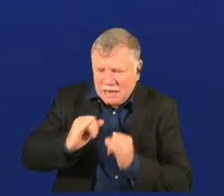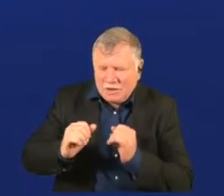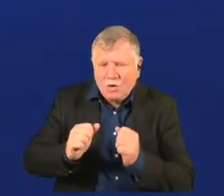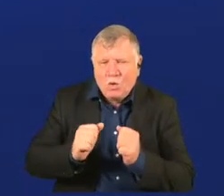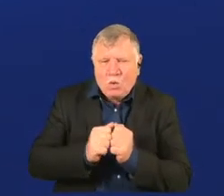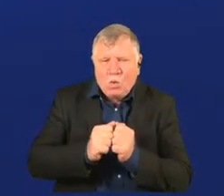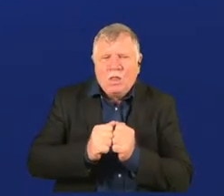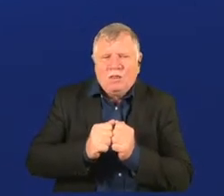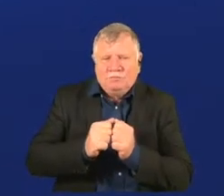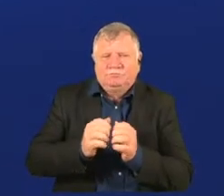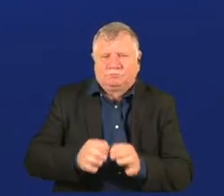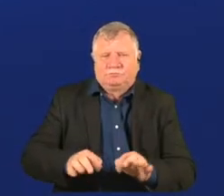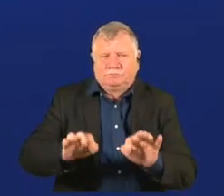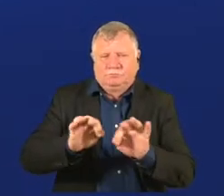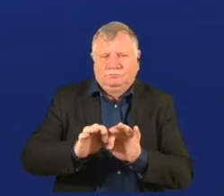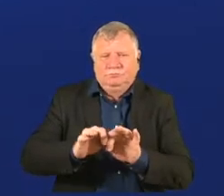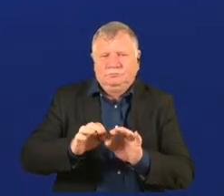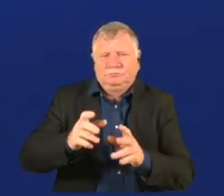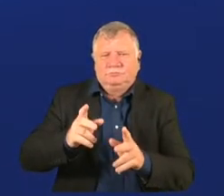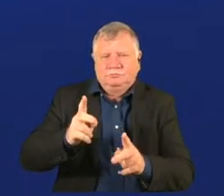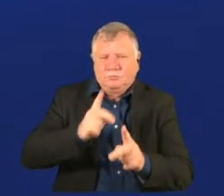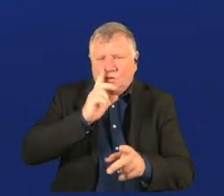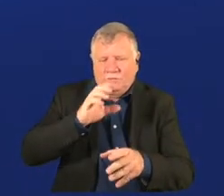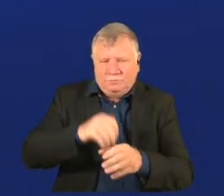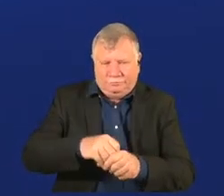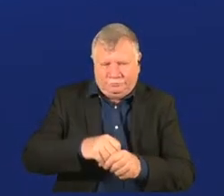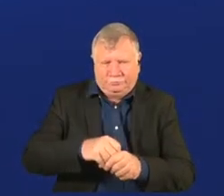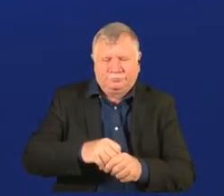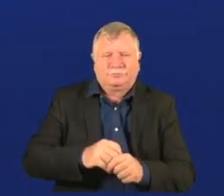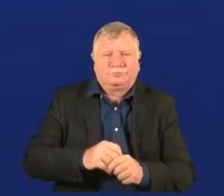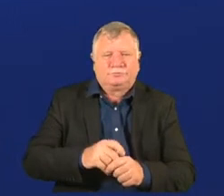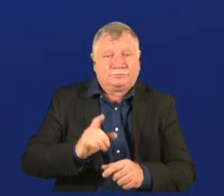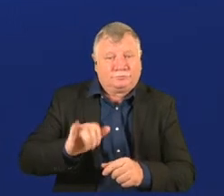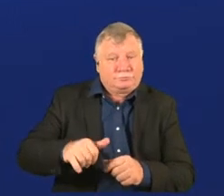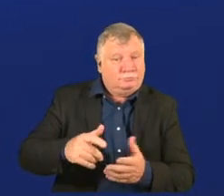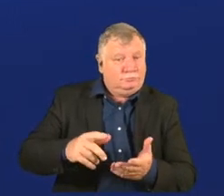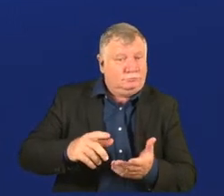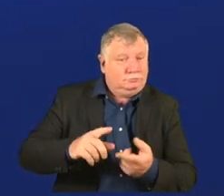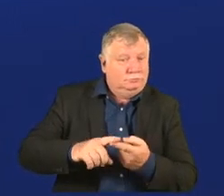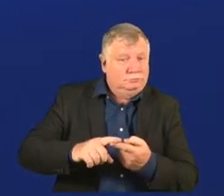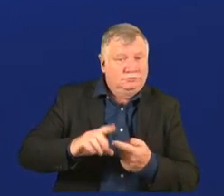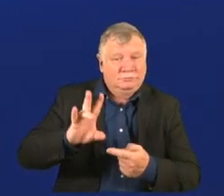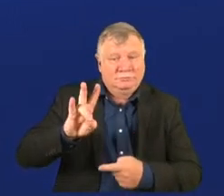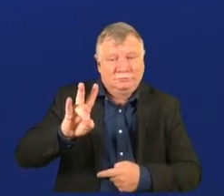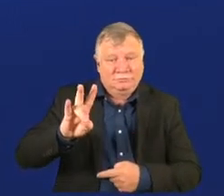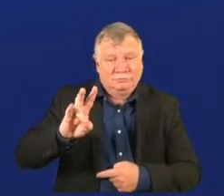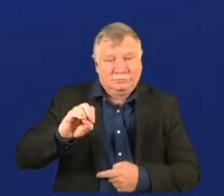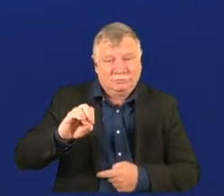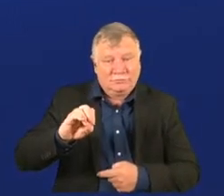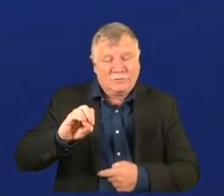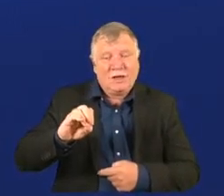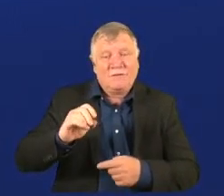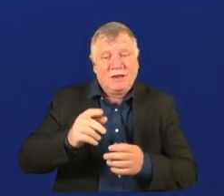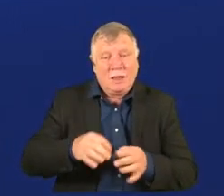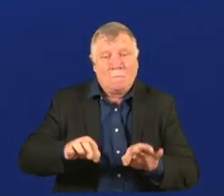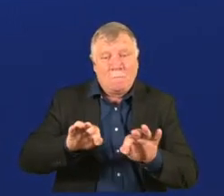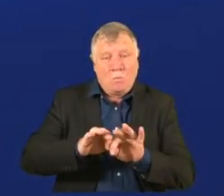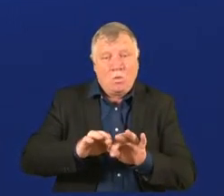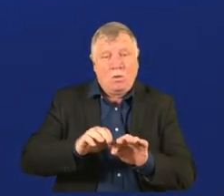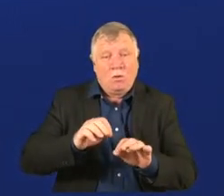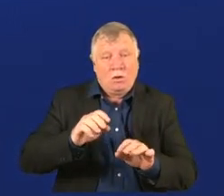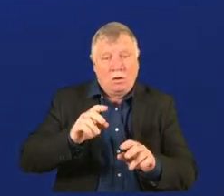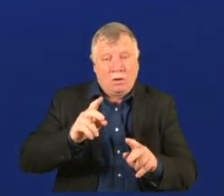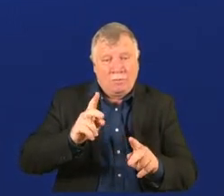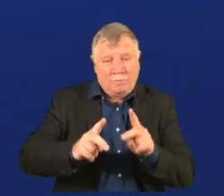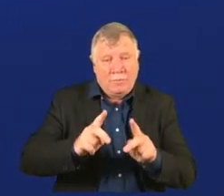key stakeholders across all the groups that Juan just mentioned. This included over 70 key stakeholders and